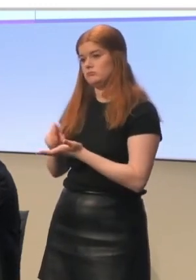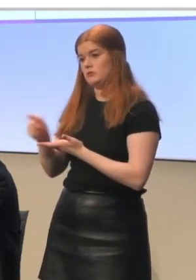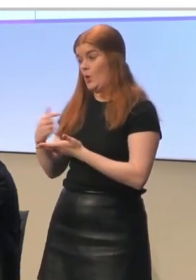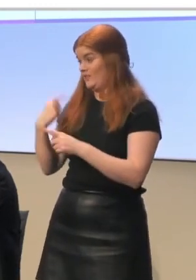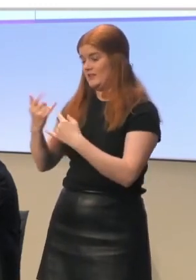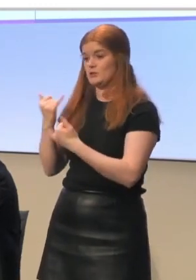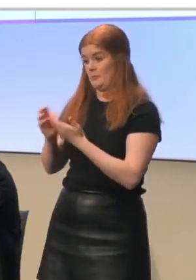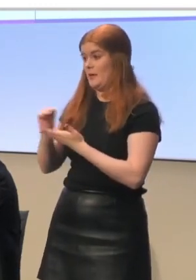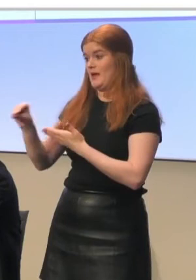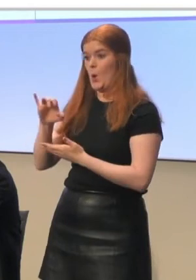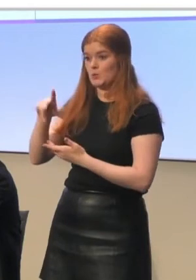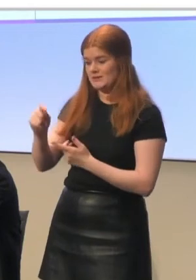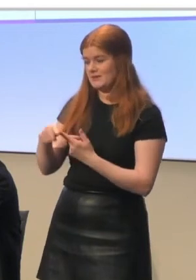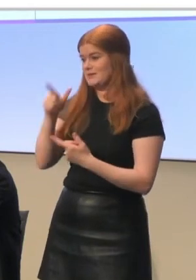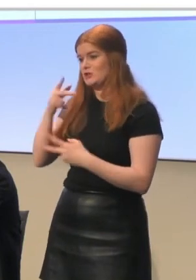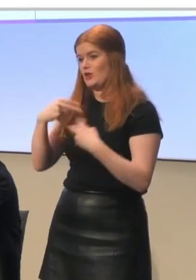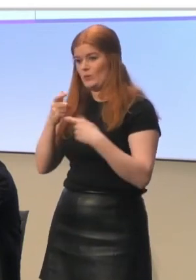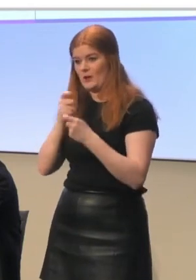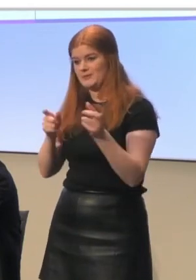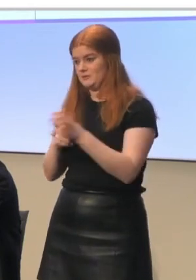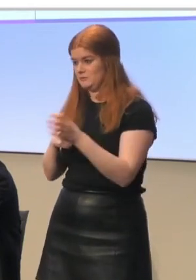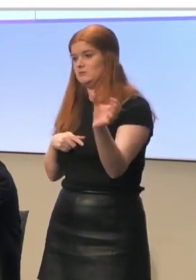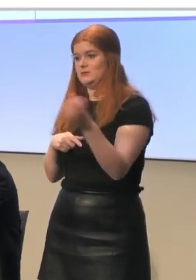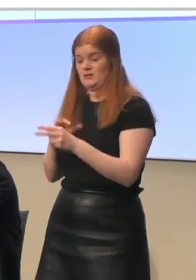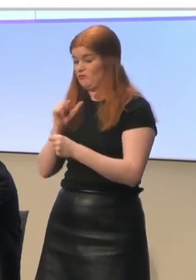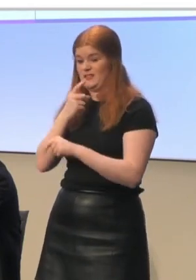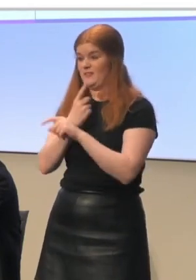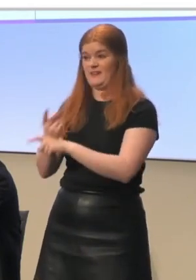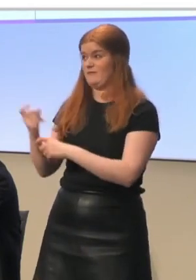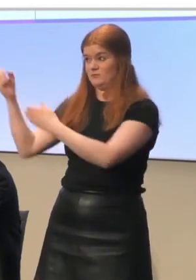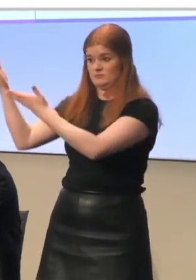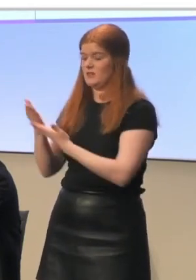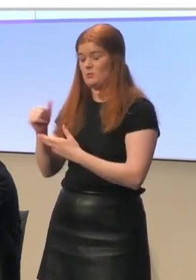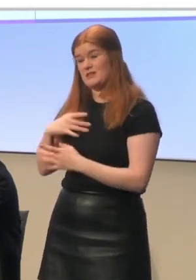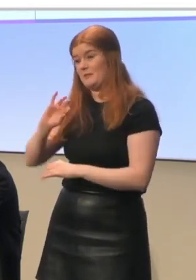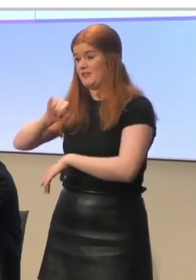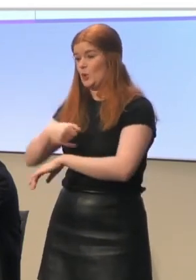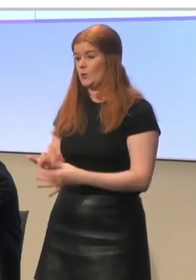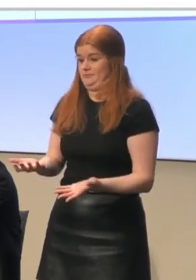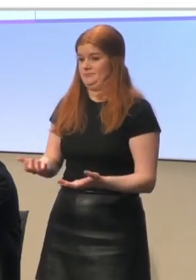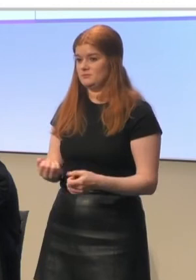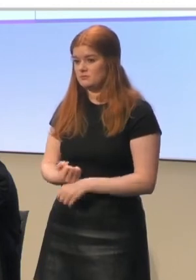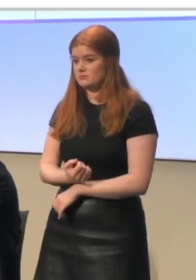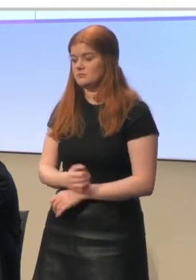paid OT, speech and language. Non-existent, it really was. It was a joke.